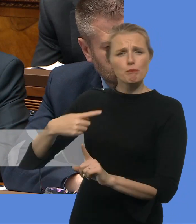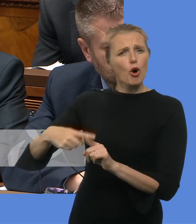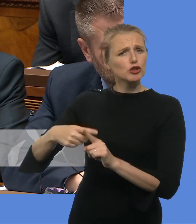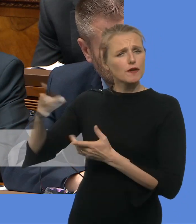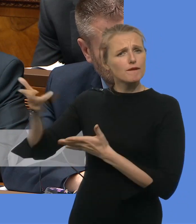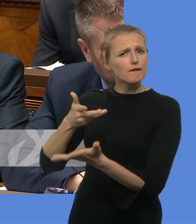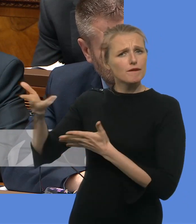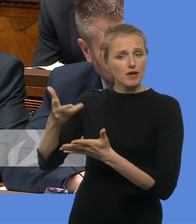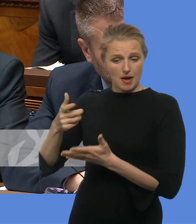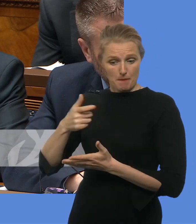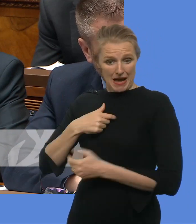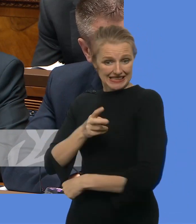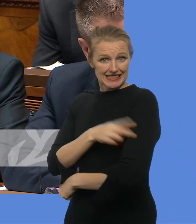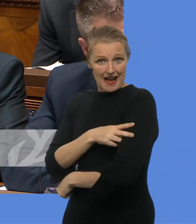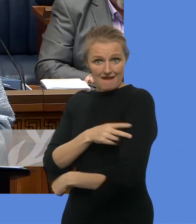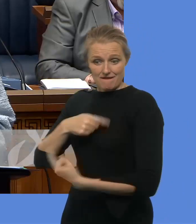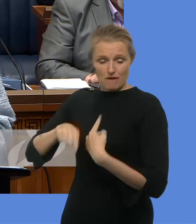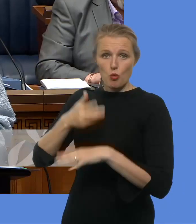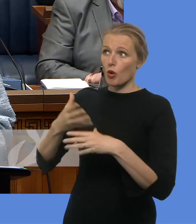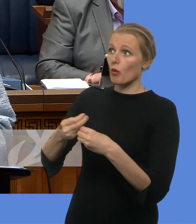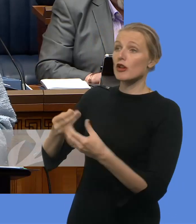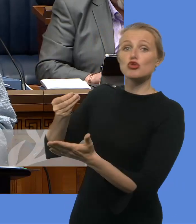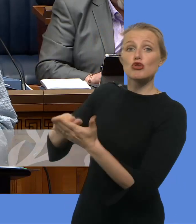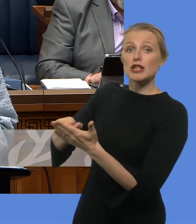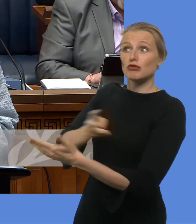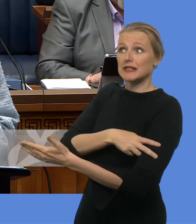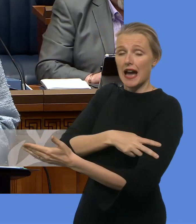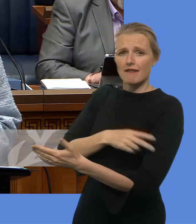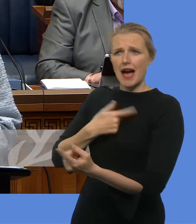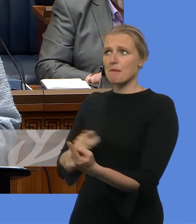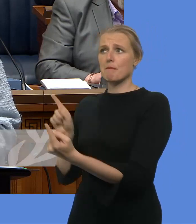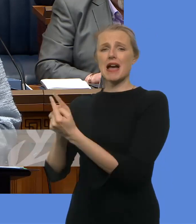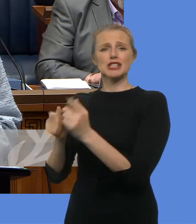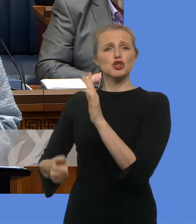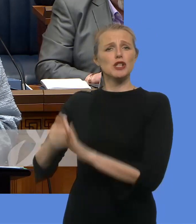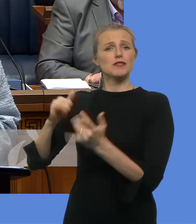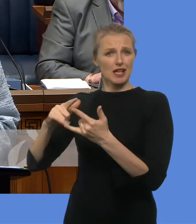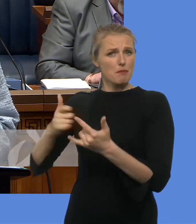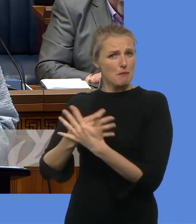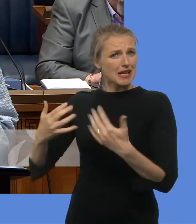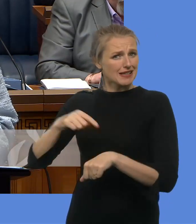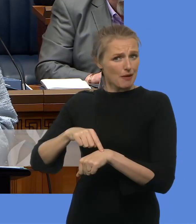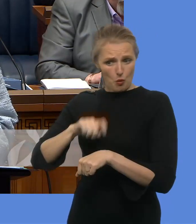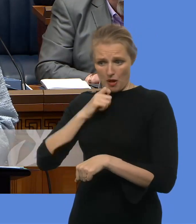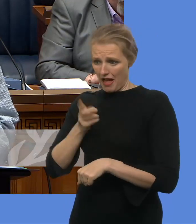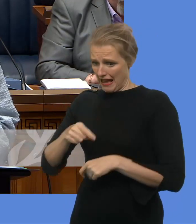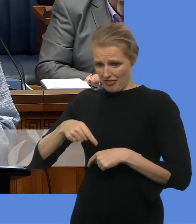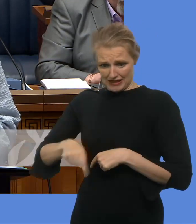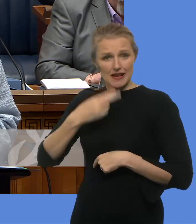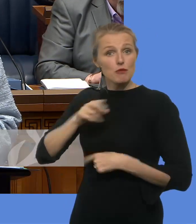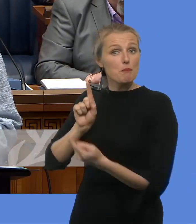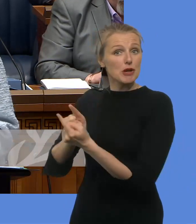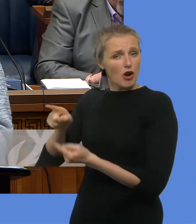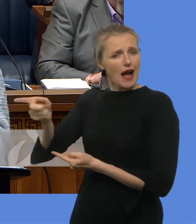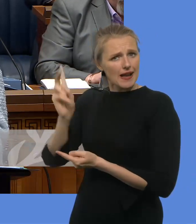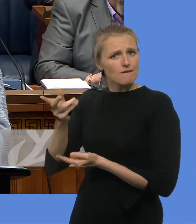engaging with Treasury officials. I've met with the Chief Secretary to the Treasury on a number of occasions and meeting her again later this afternoon. But